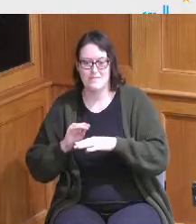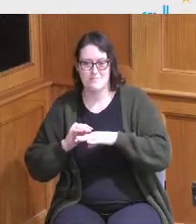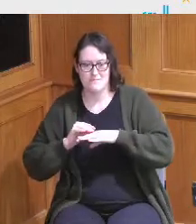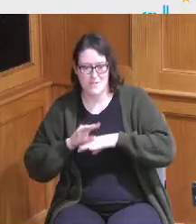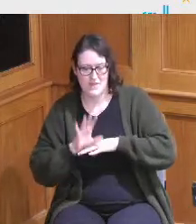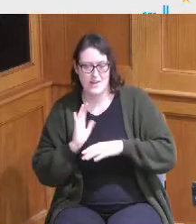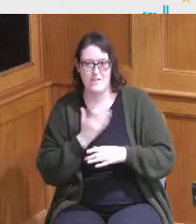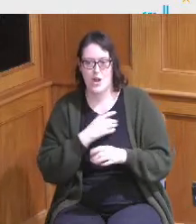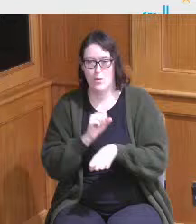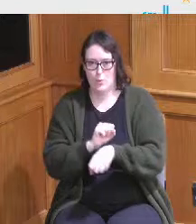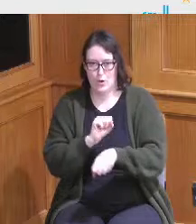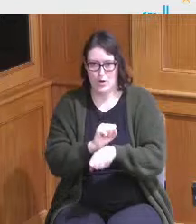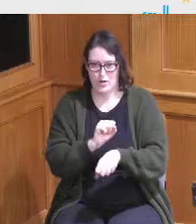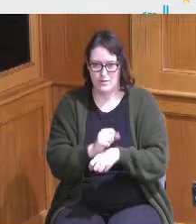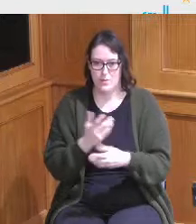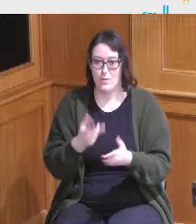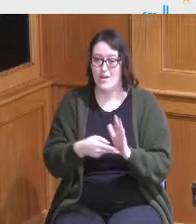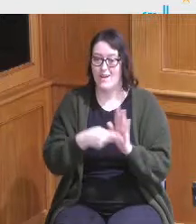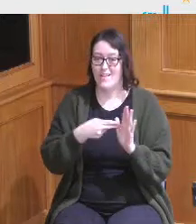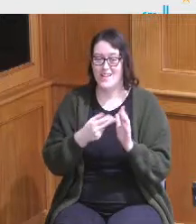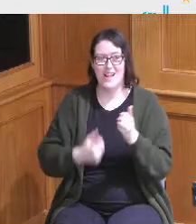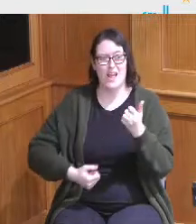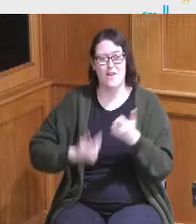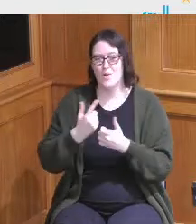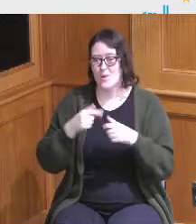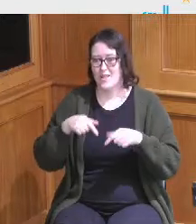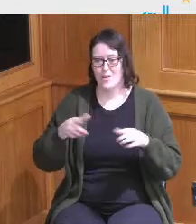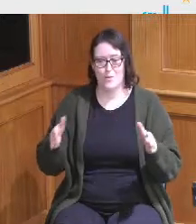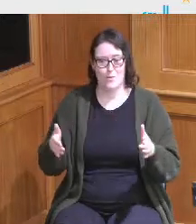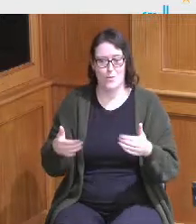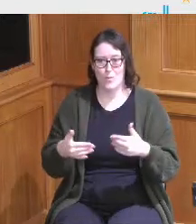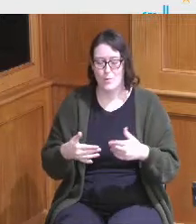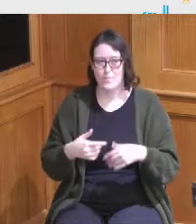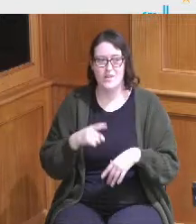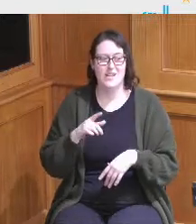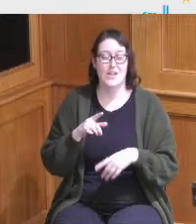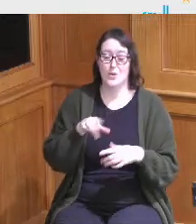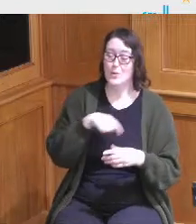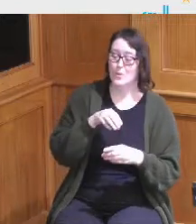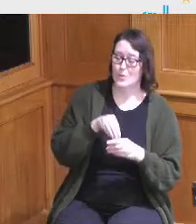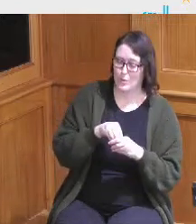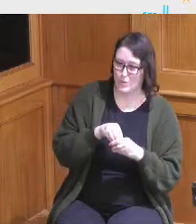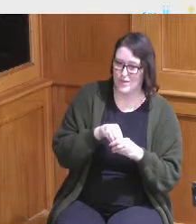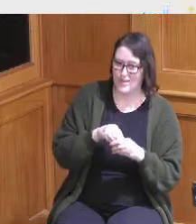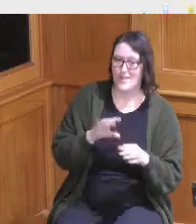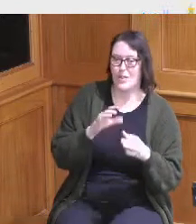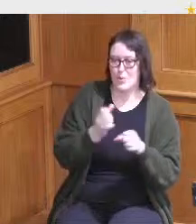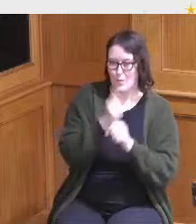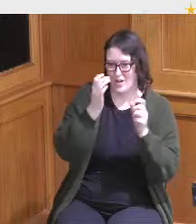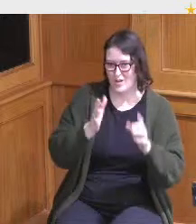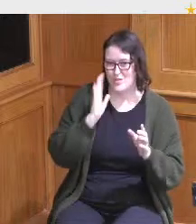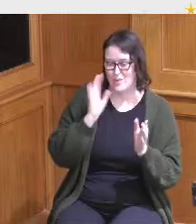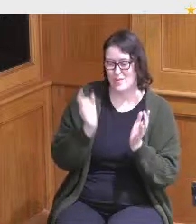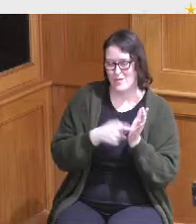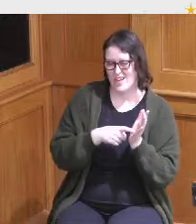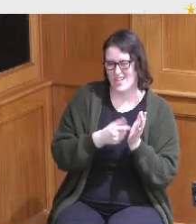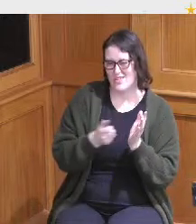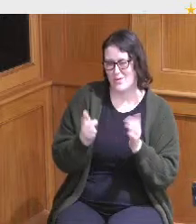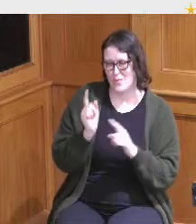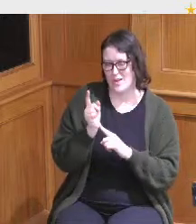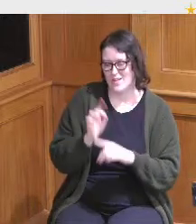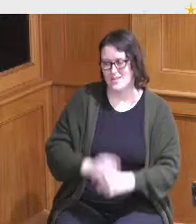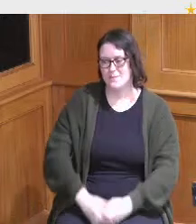to highlight that this is the result of the work of everyone in this room, including the winners that we will be recognizing in just a few